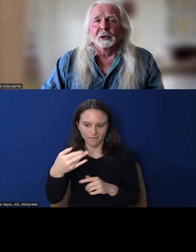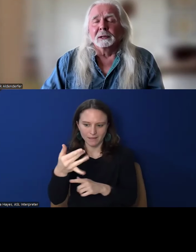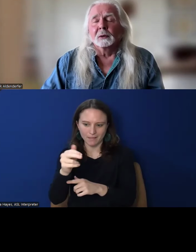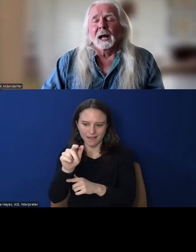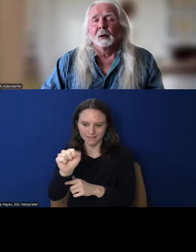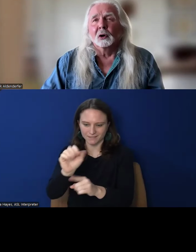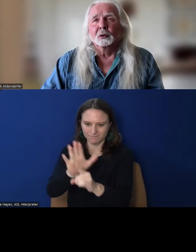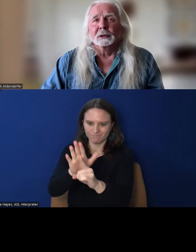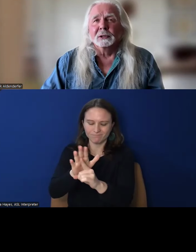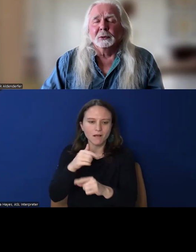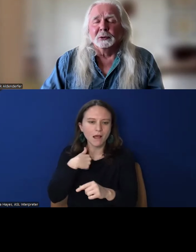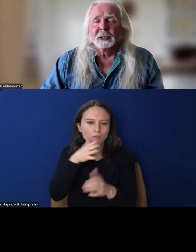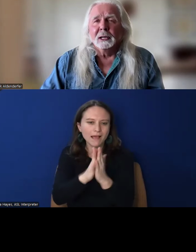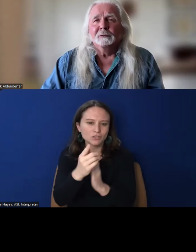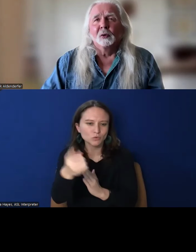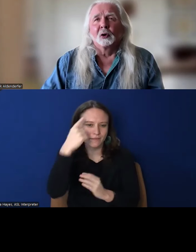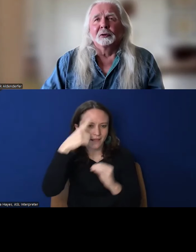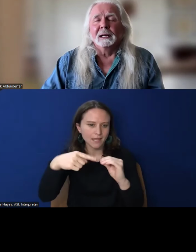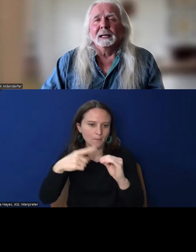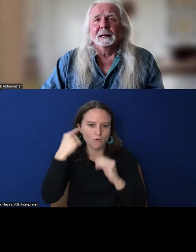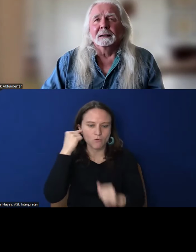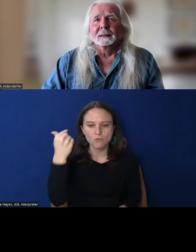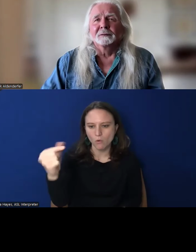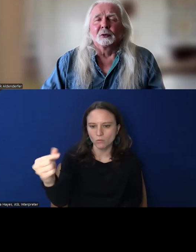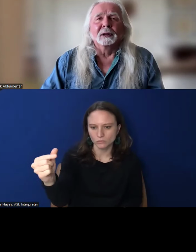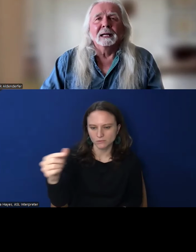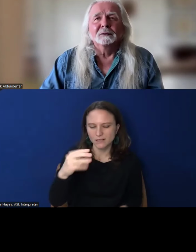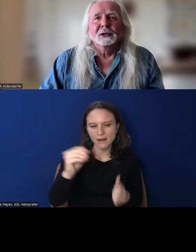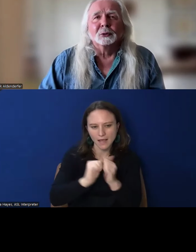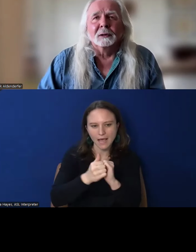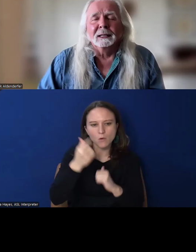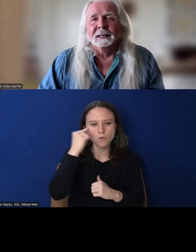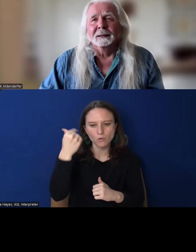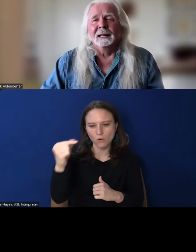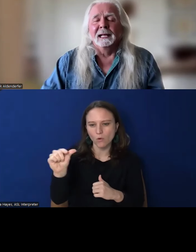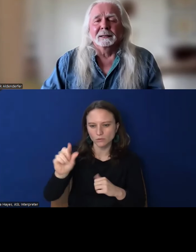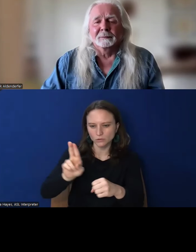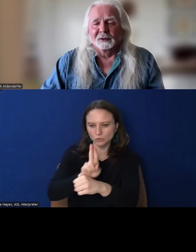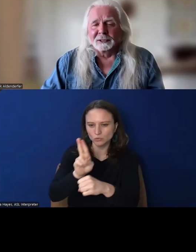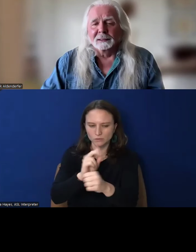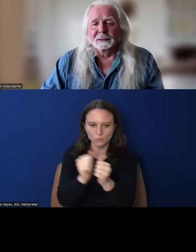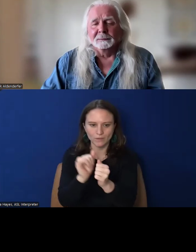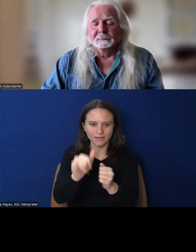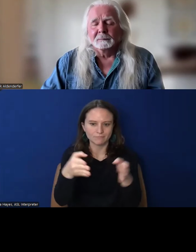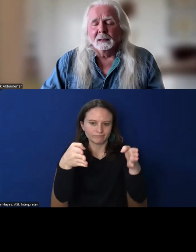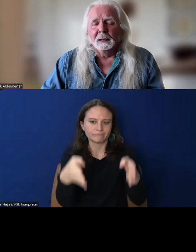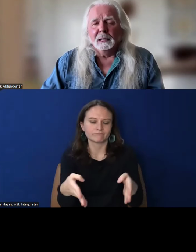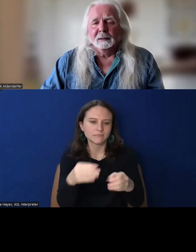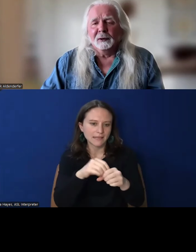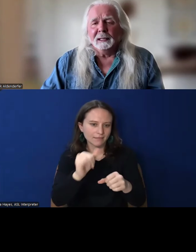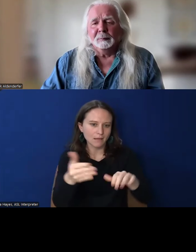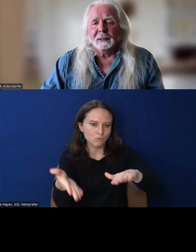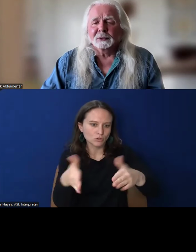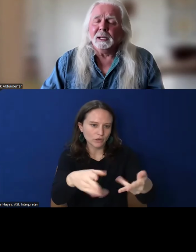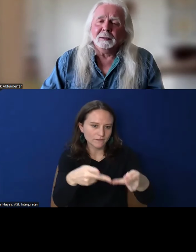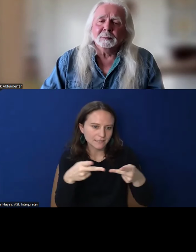gold and how gold is used for the individual in that facility. And then